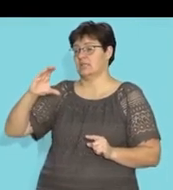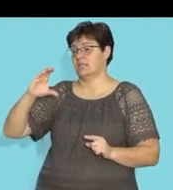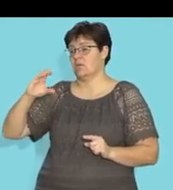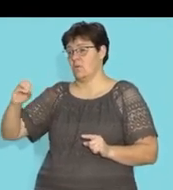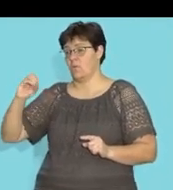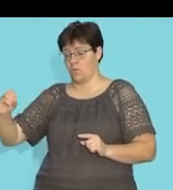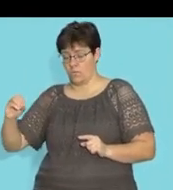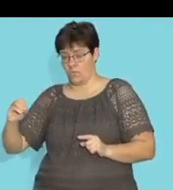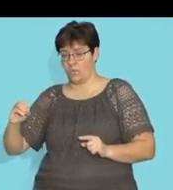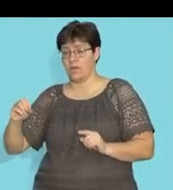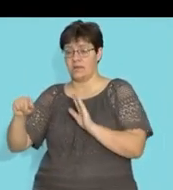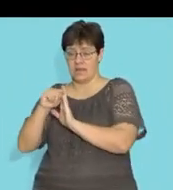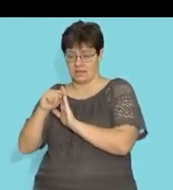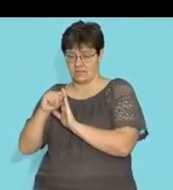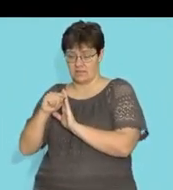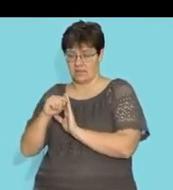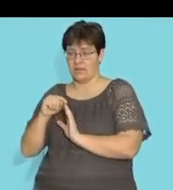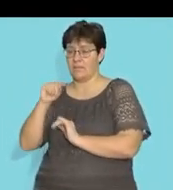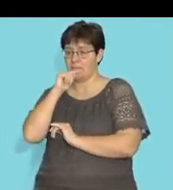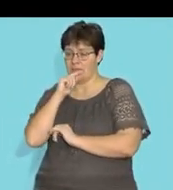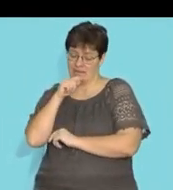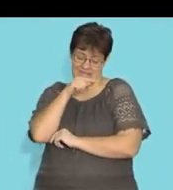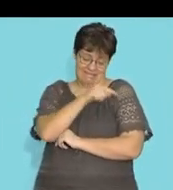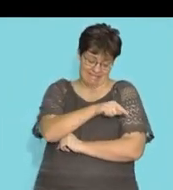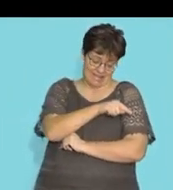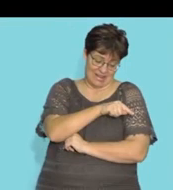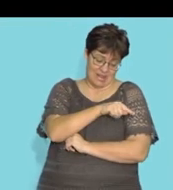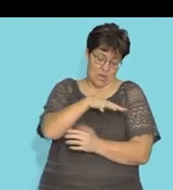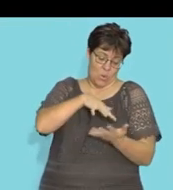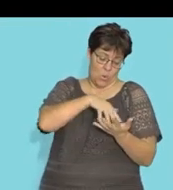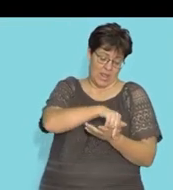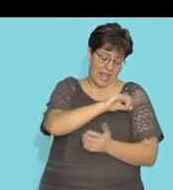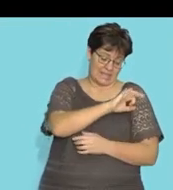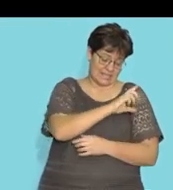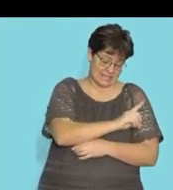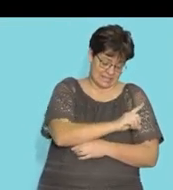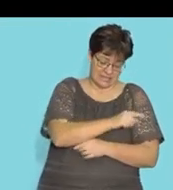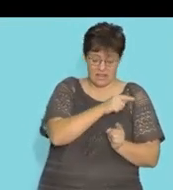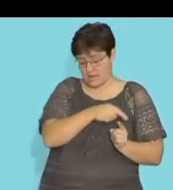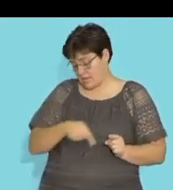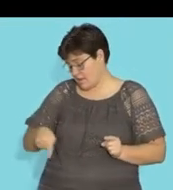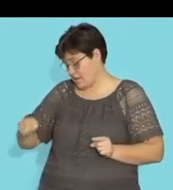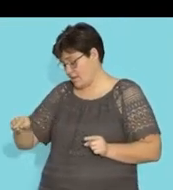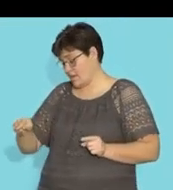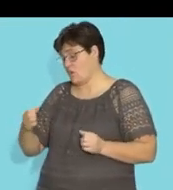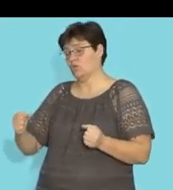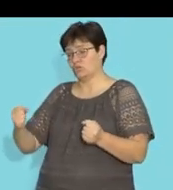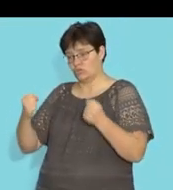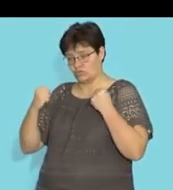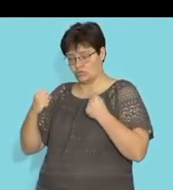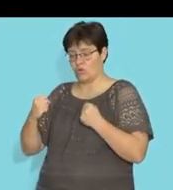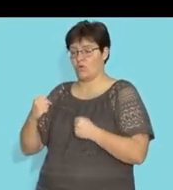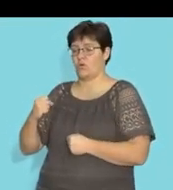this acetate ion here will actually be, because this is a weak acid, the